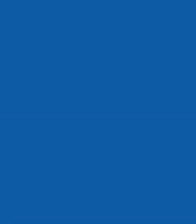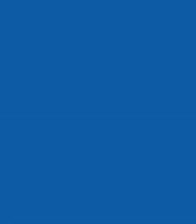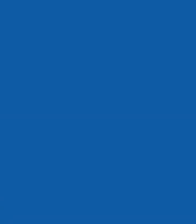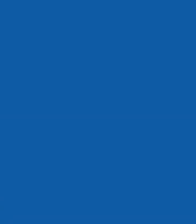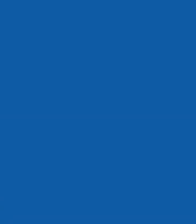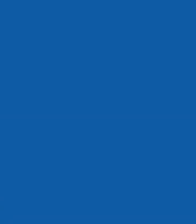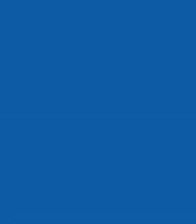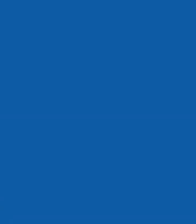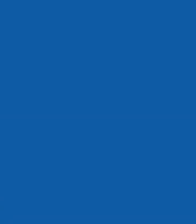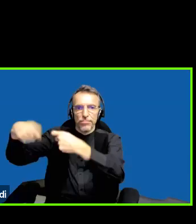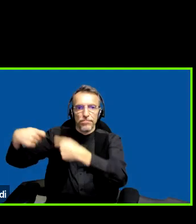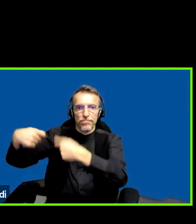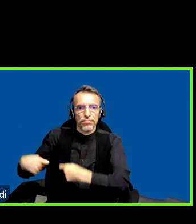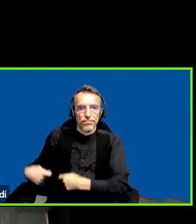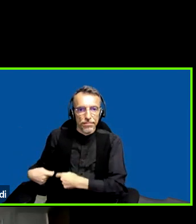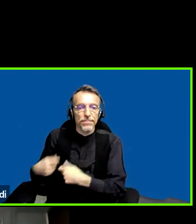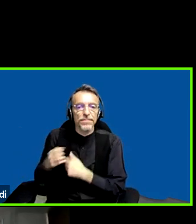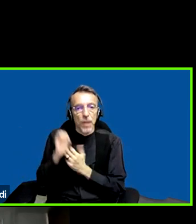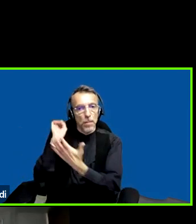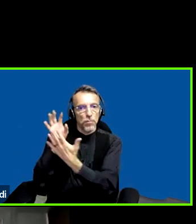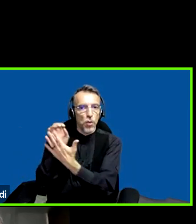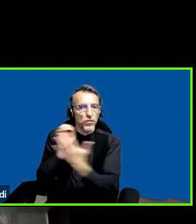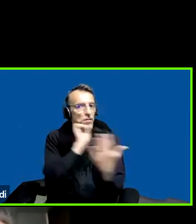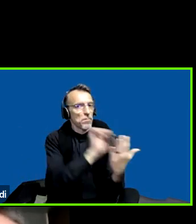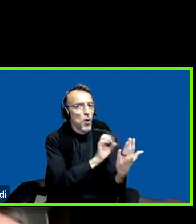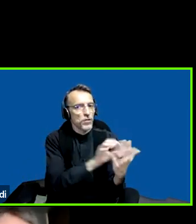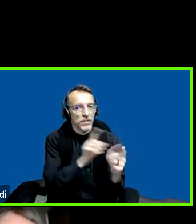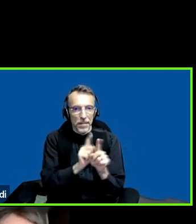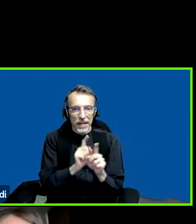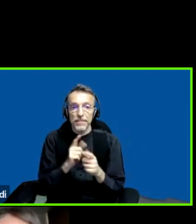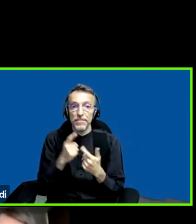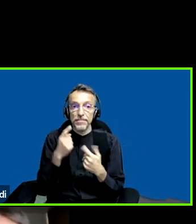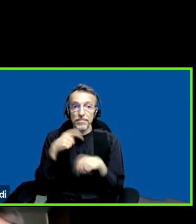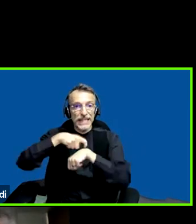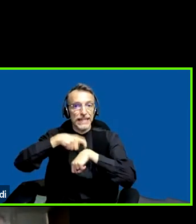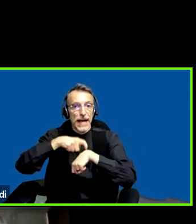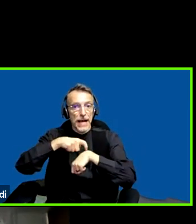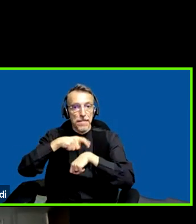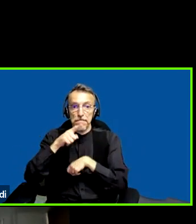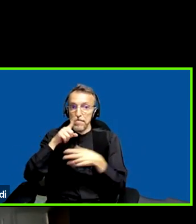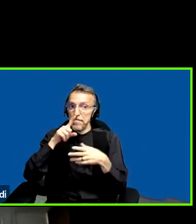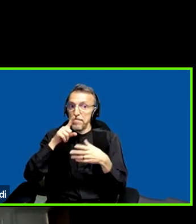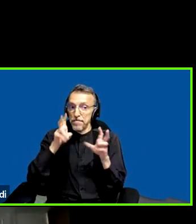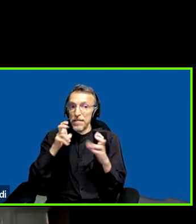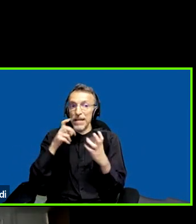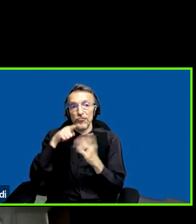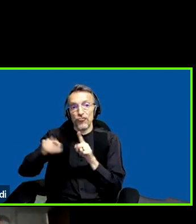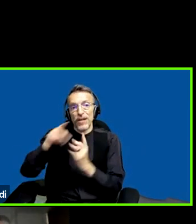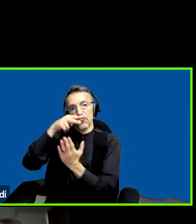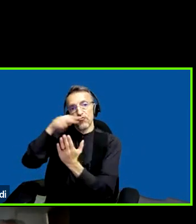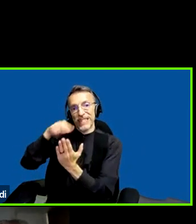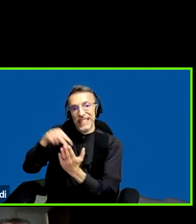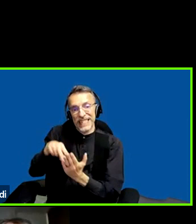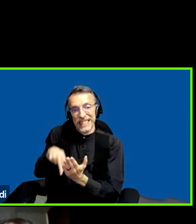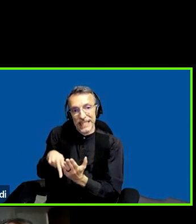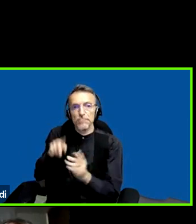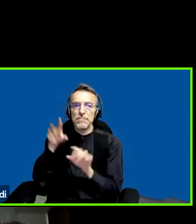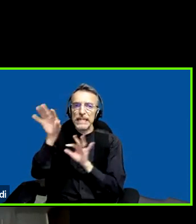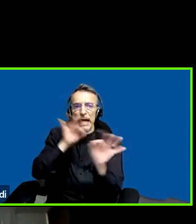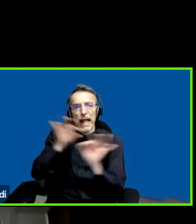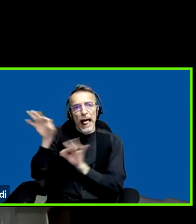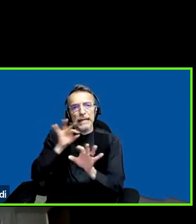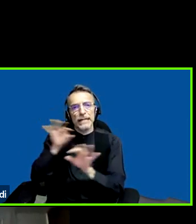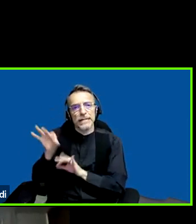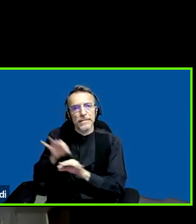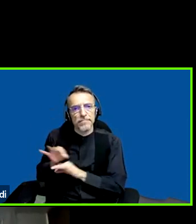that you've all been posting. And I think in the interest of time, what I'm going to do is read out a selection of the kind of